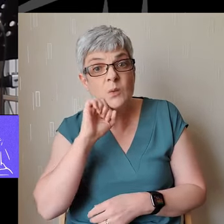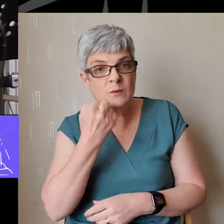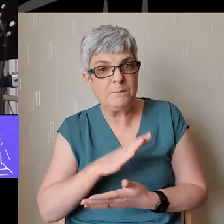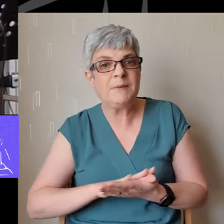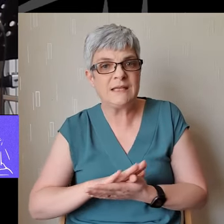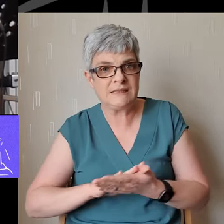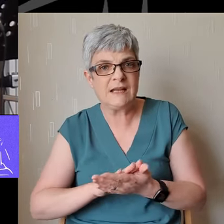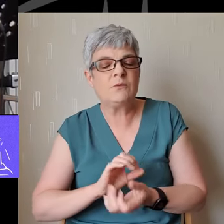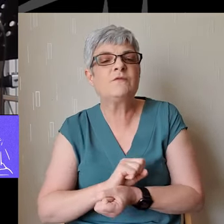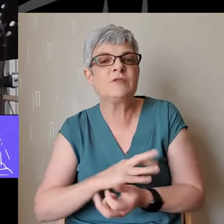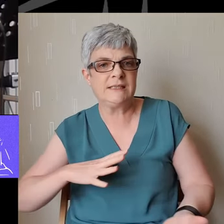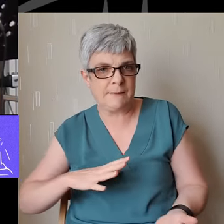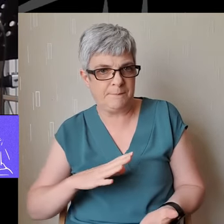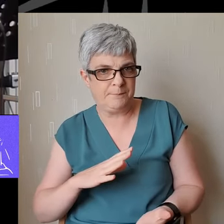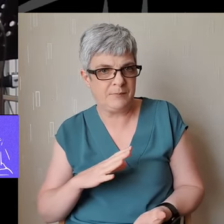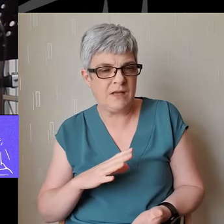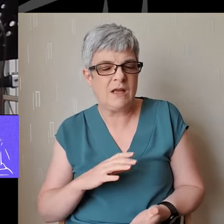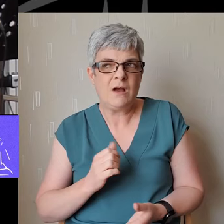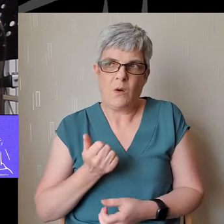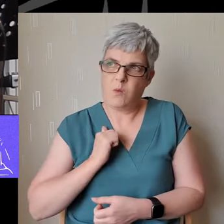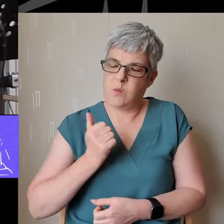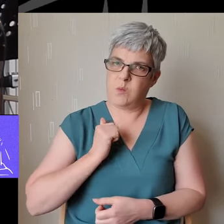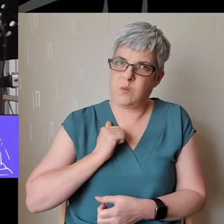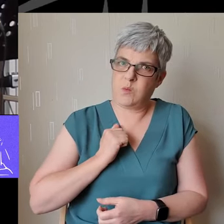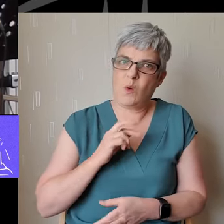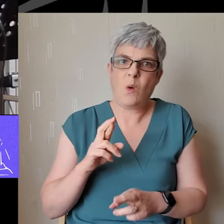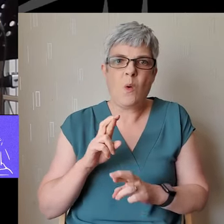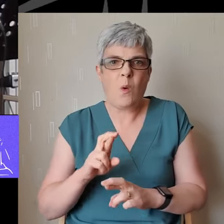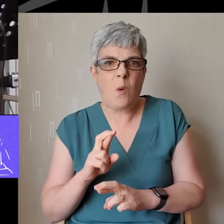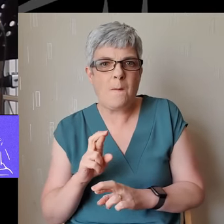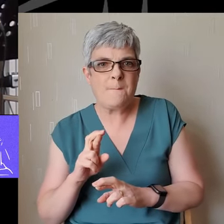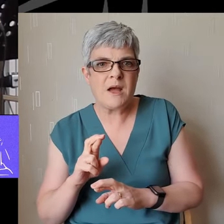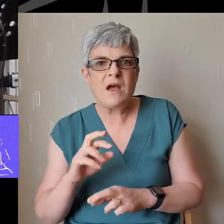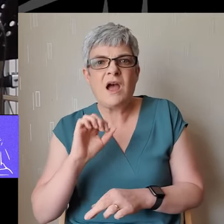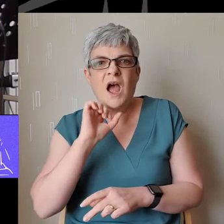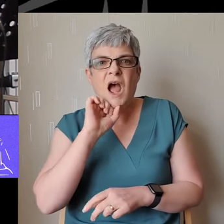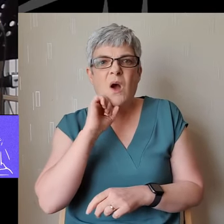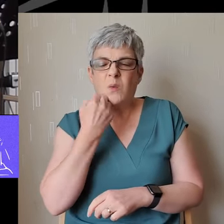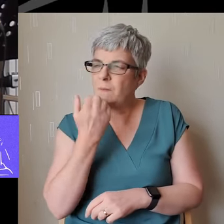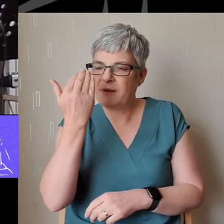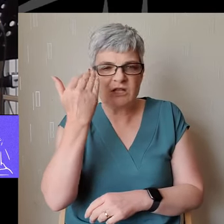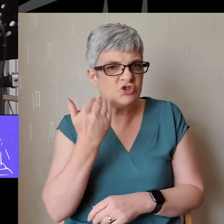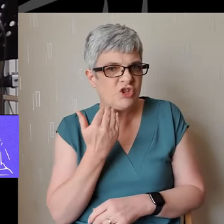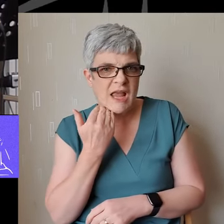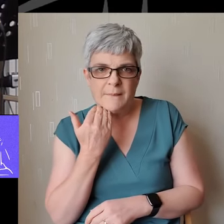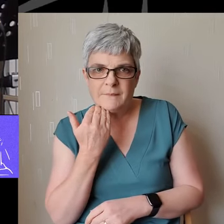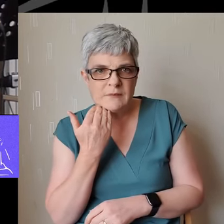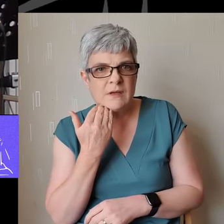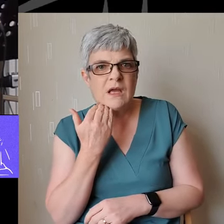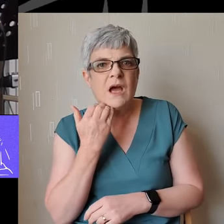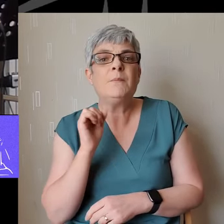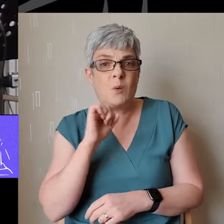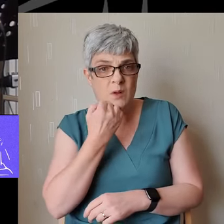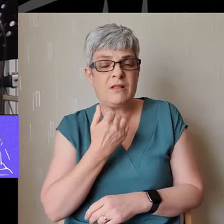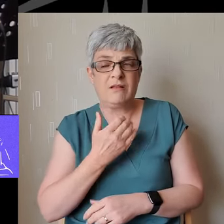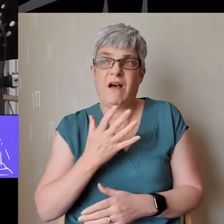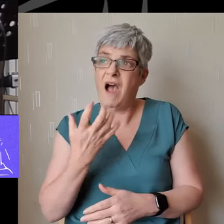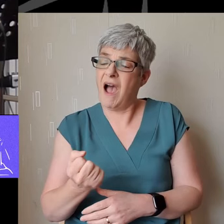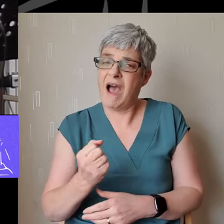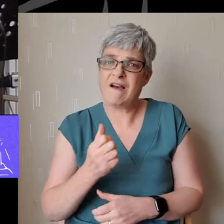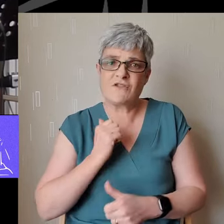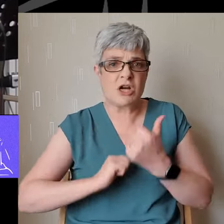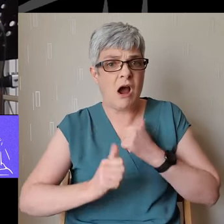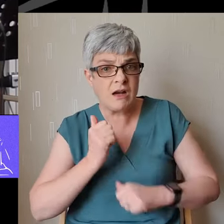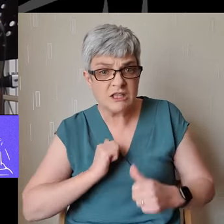deliverance. I eagerly expect and hope that I will in no way be ashamed, but will have sufficient courage so